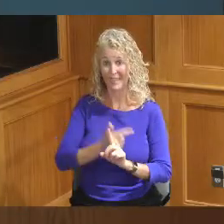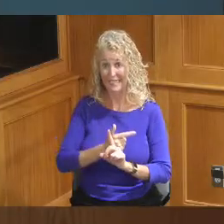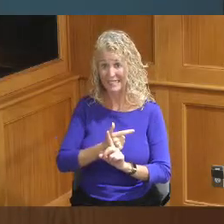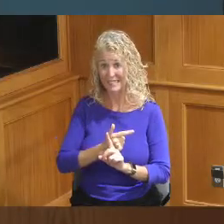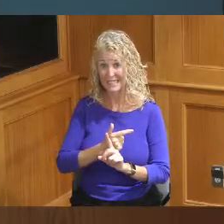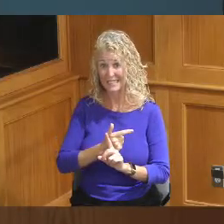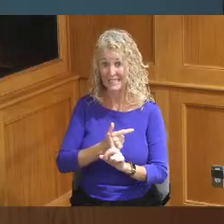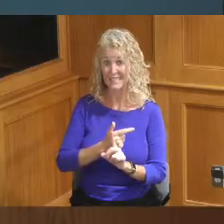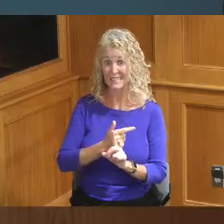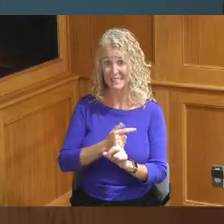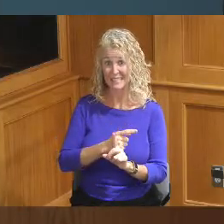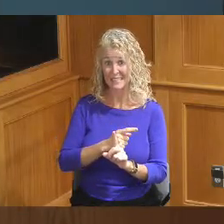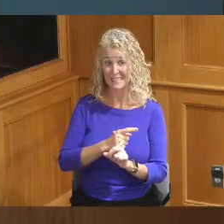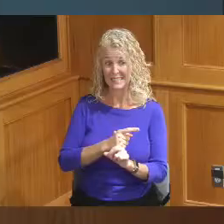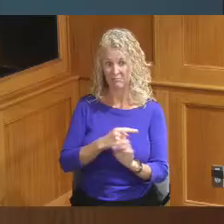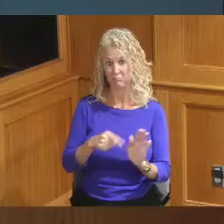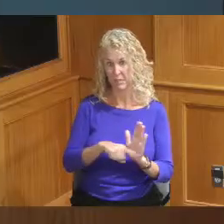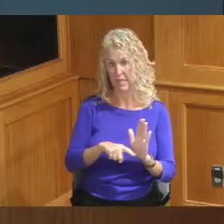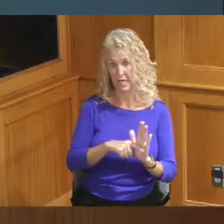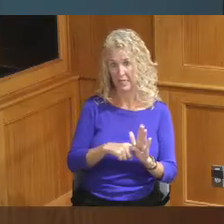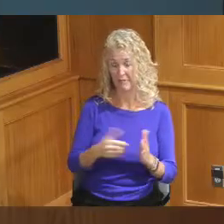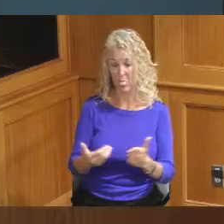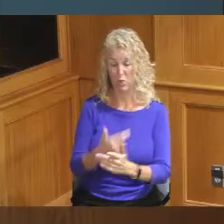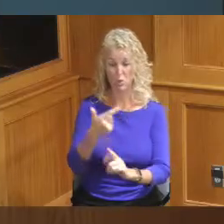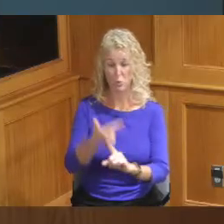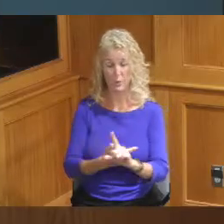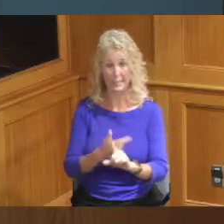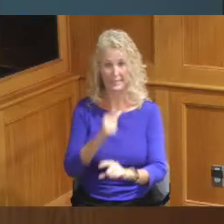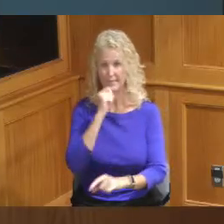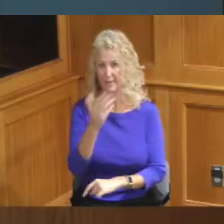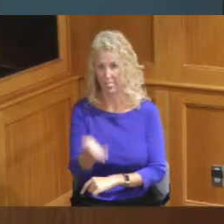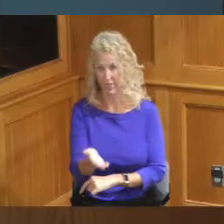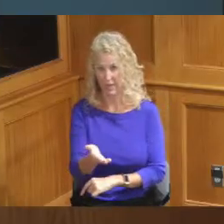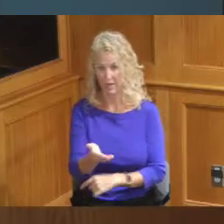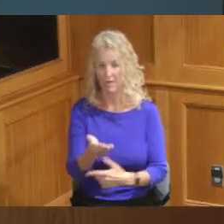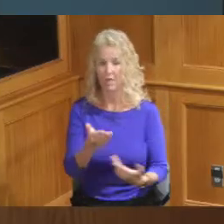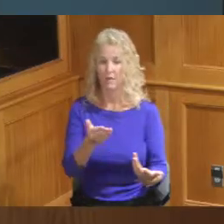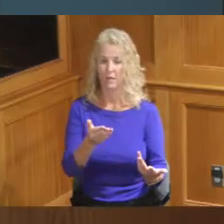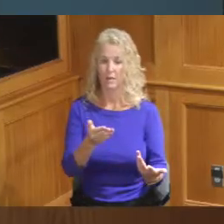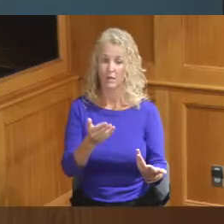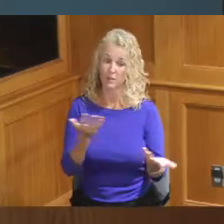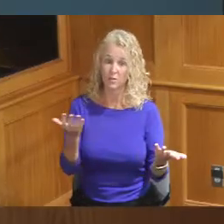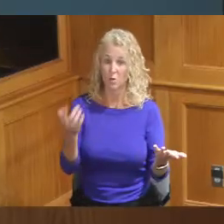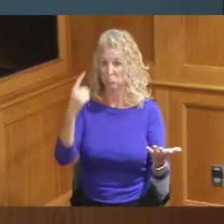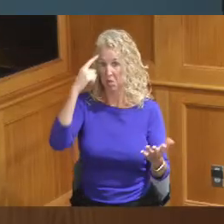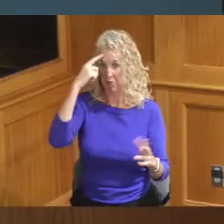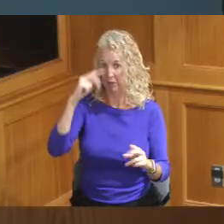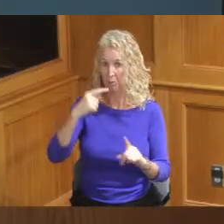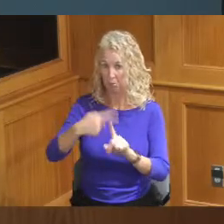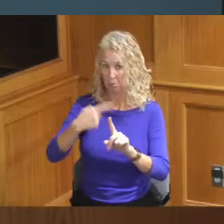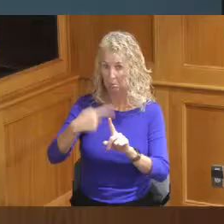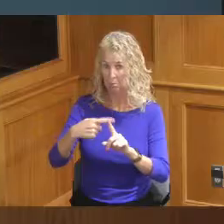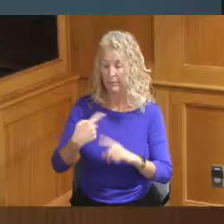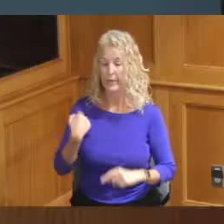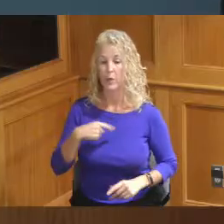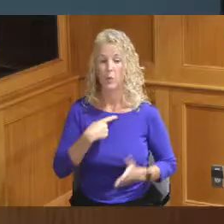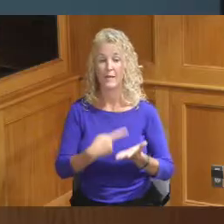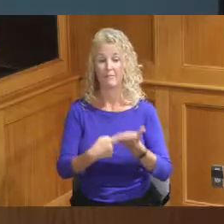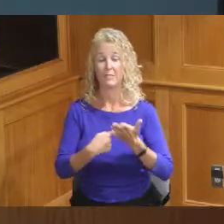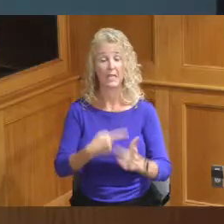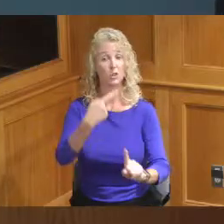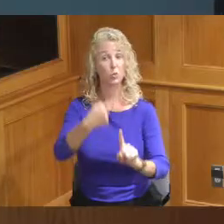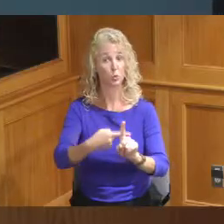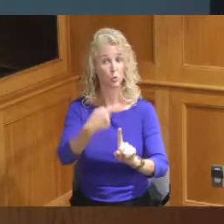not have present in the new lease. And I think that's a really big thing. It kind of pervades the whole document. We talked about